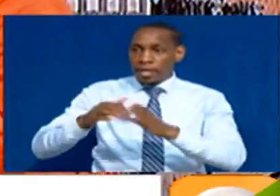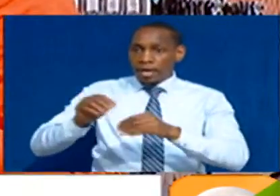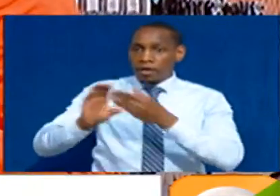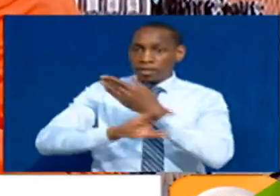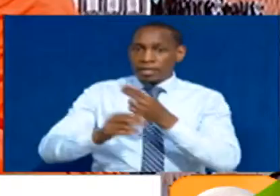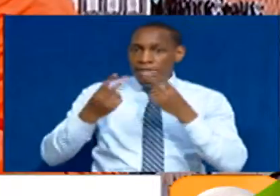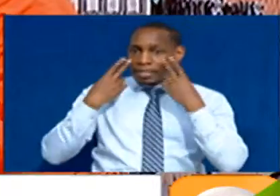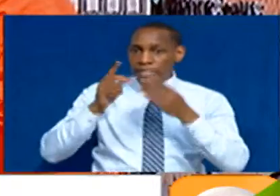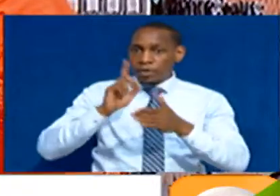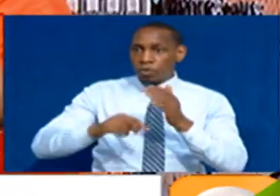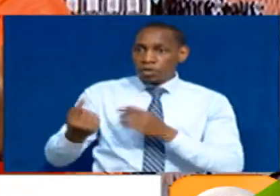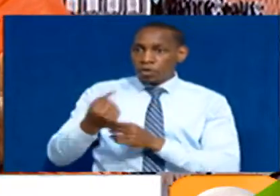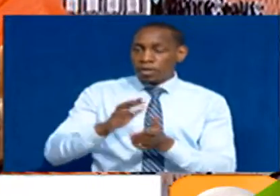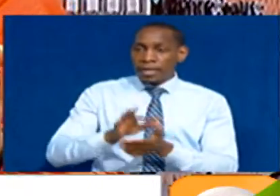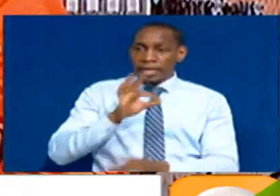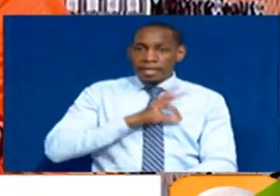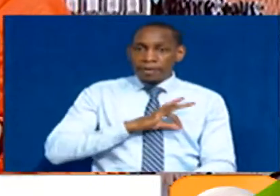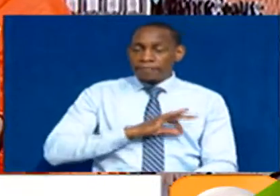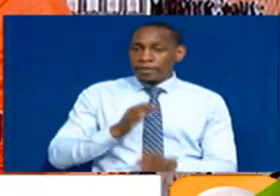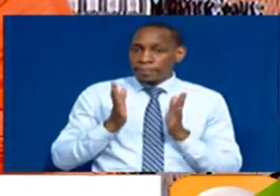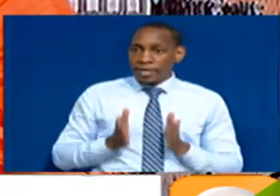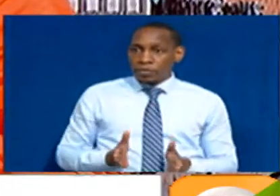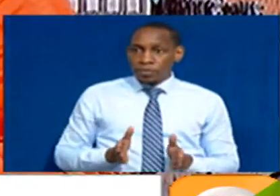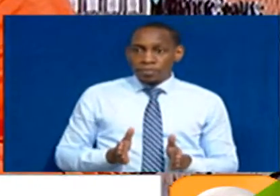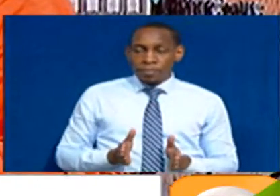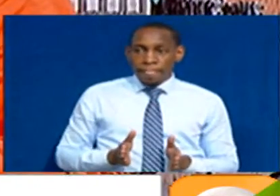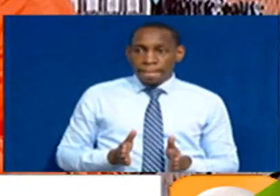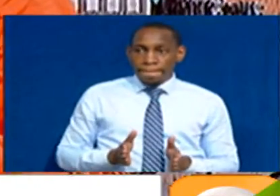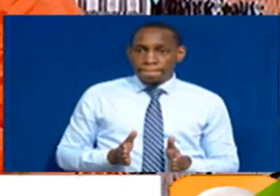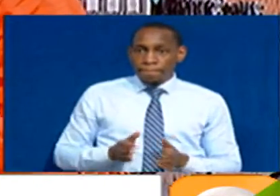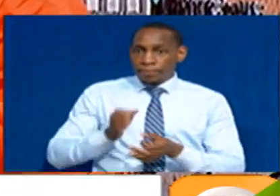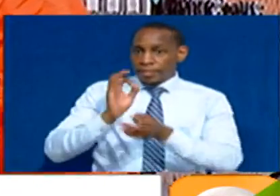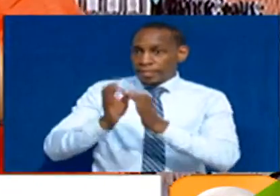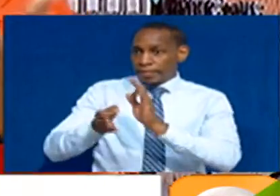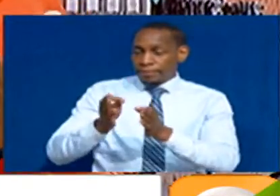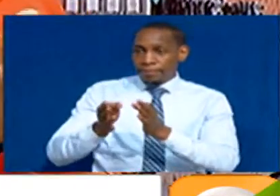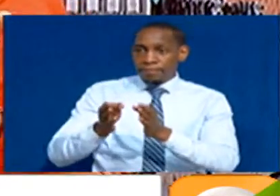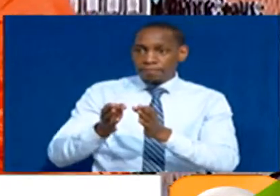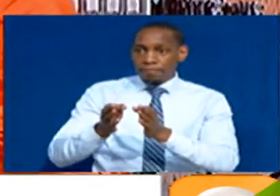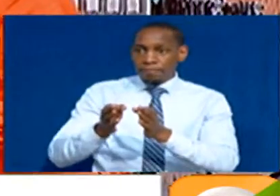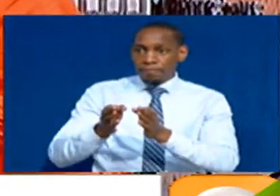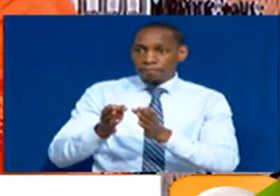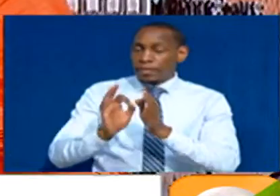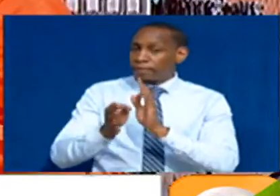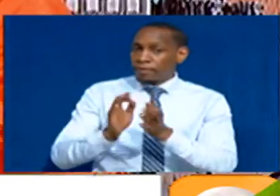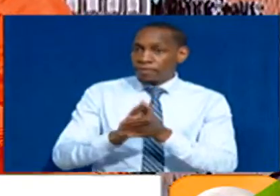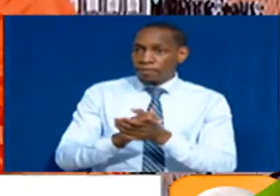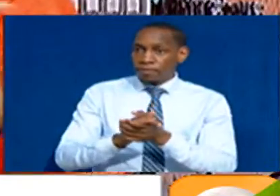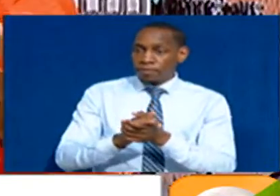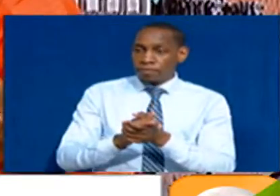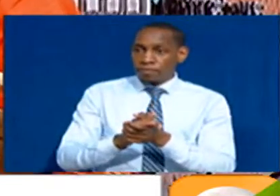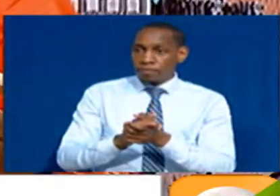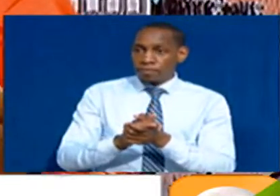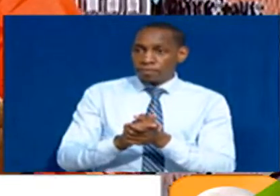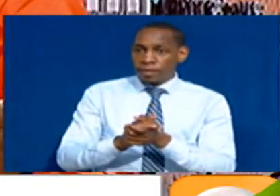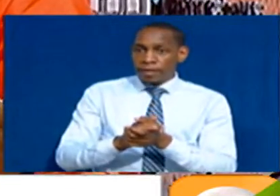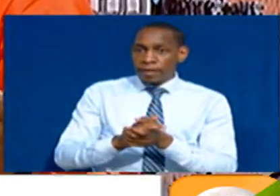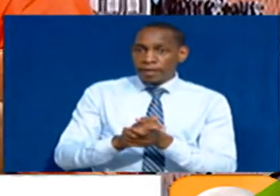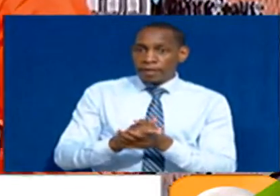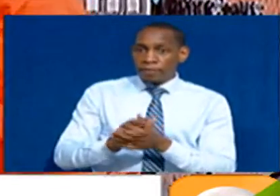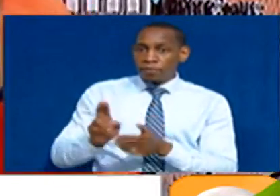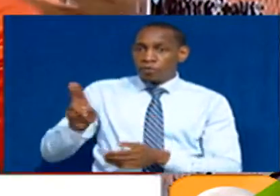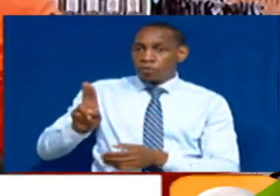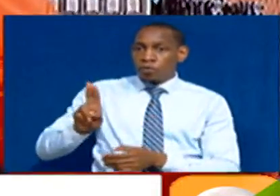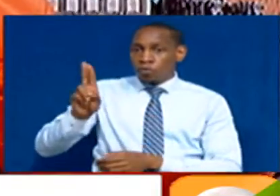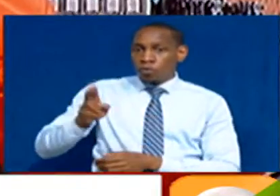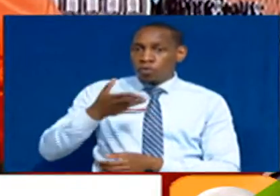thing that I could see there was that he is a beneficiary. You know, in the event that, the Lord decides to call the mother,